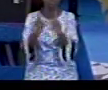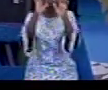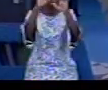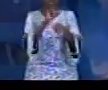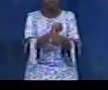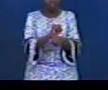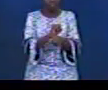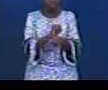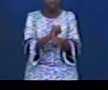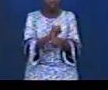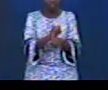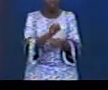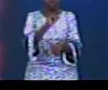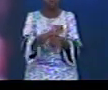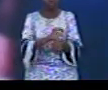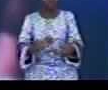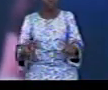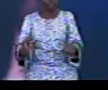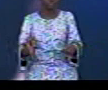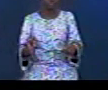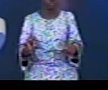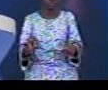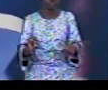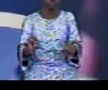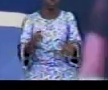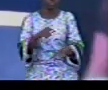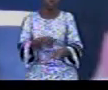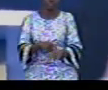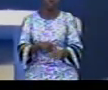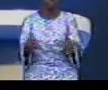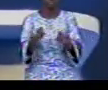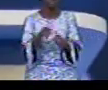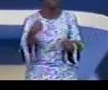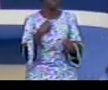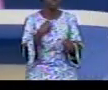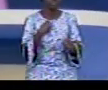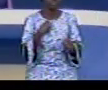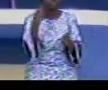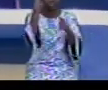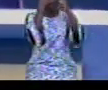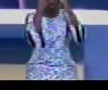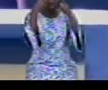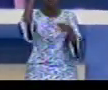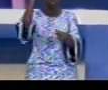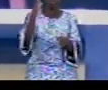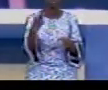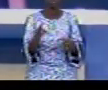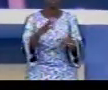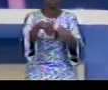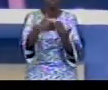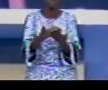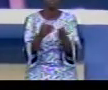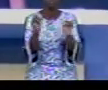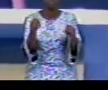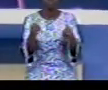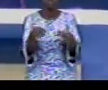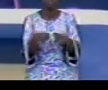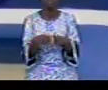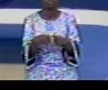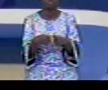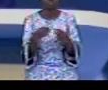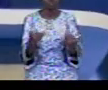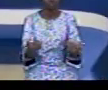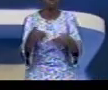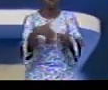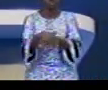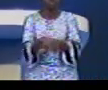sessions, as we consider the God of all possibilities, tonight